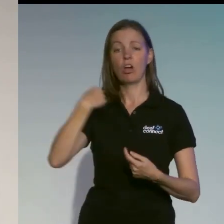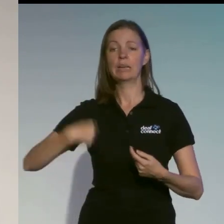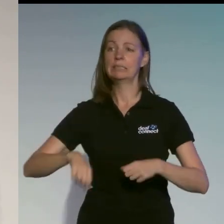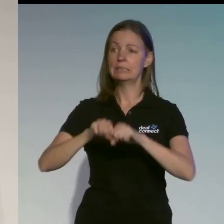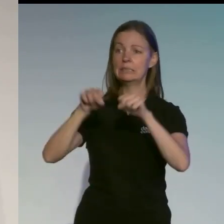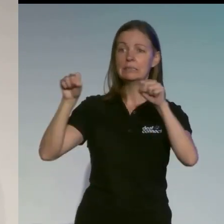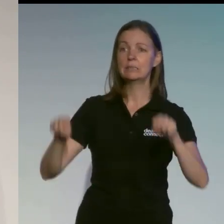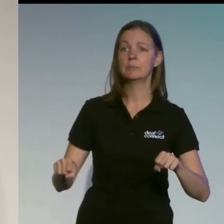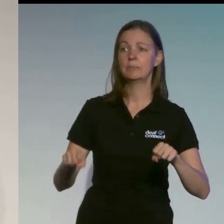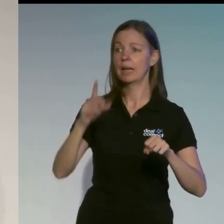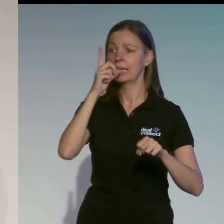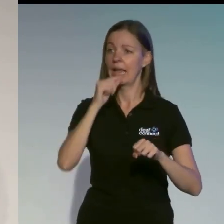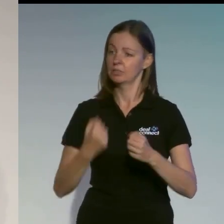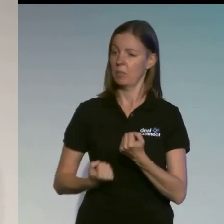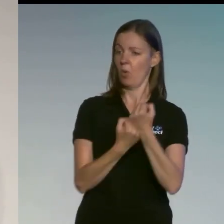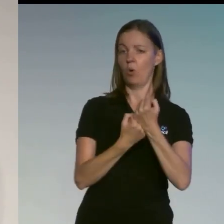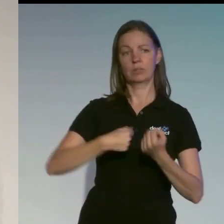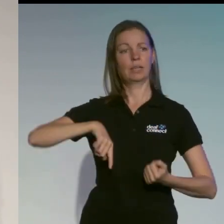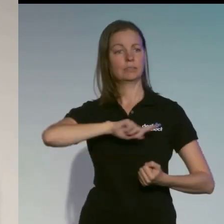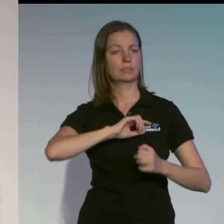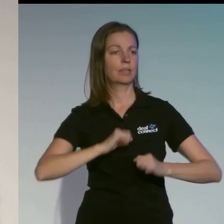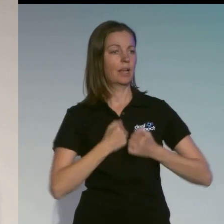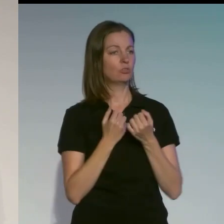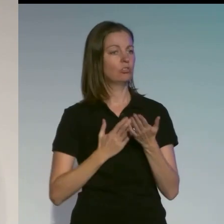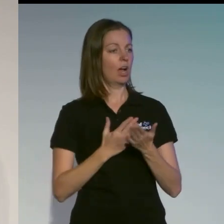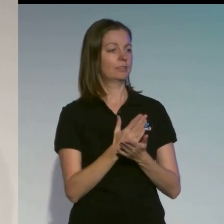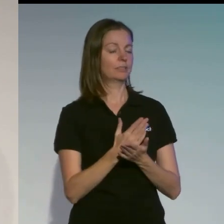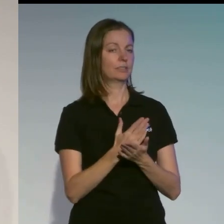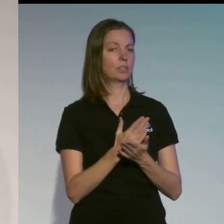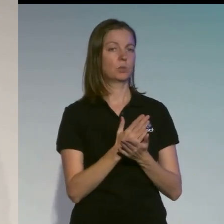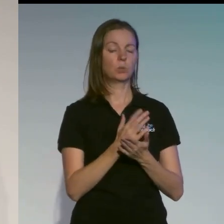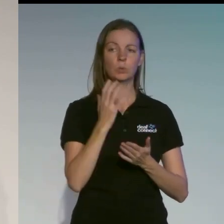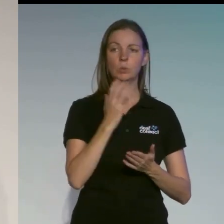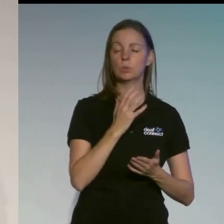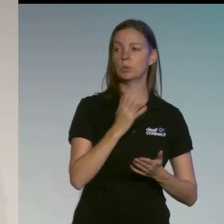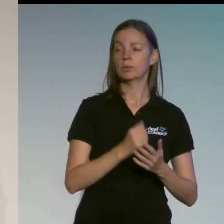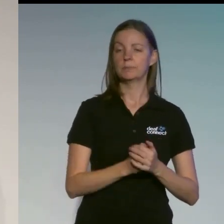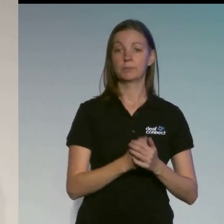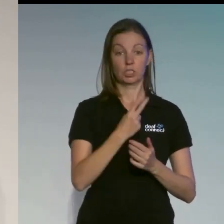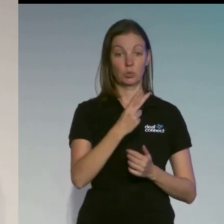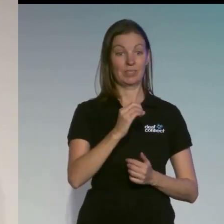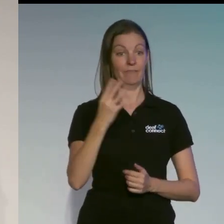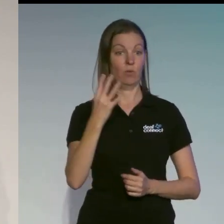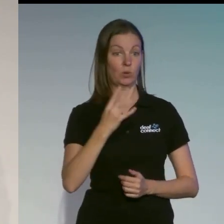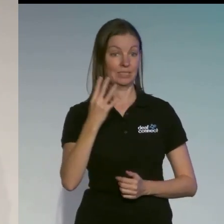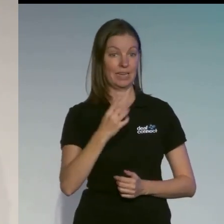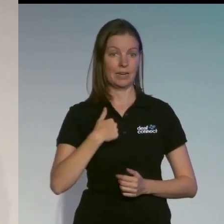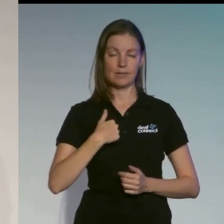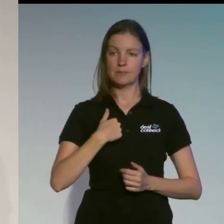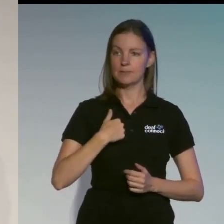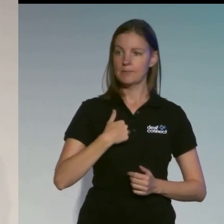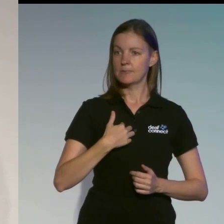can support our rights. But I just cannot wait. So in 2014, I